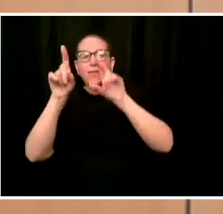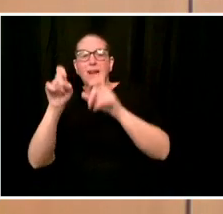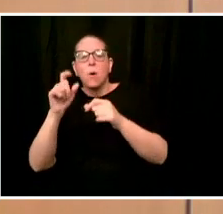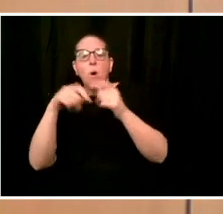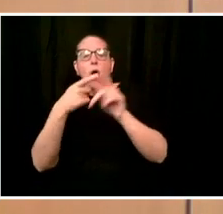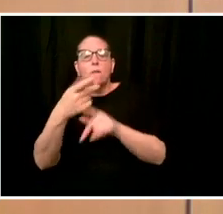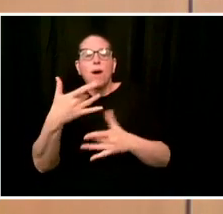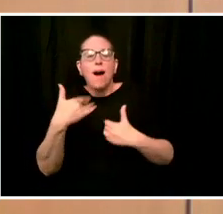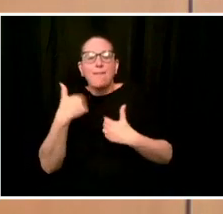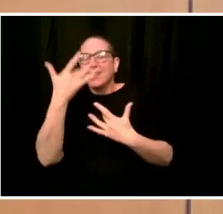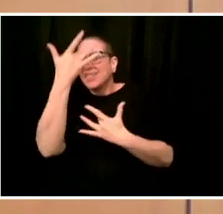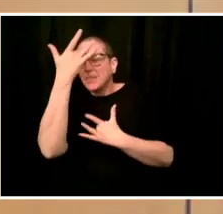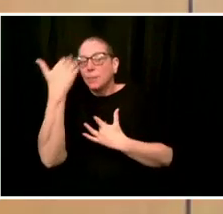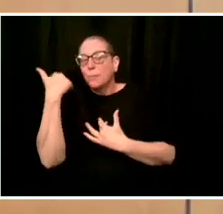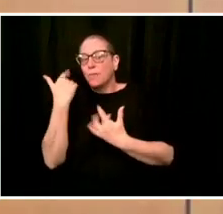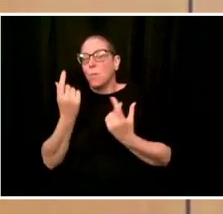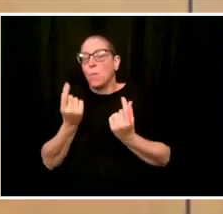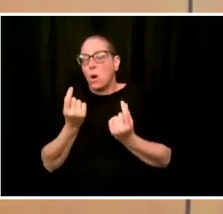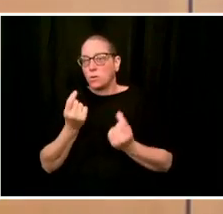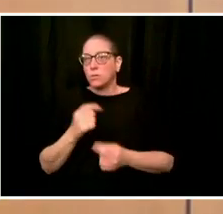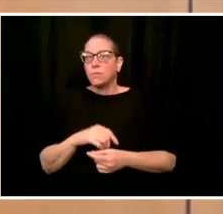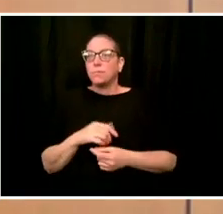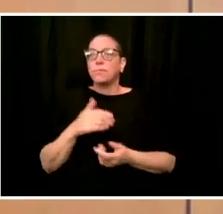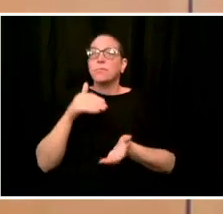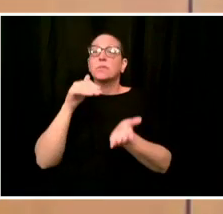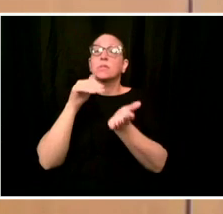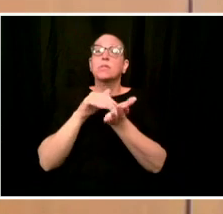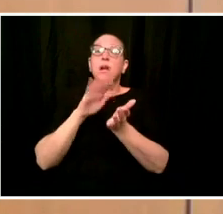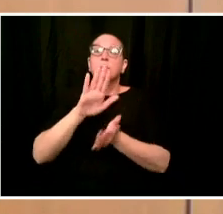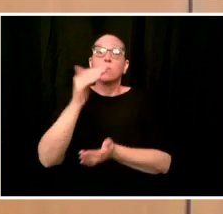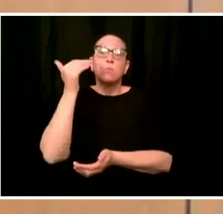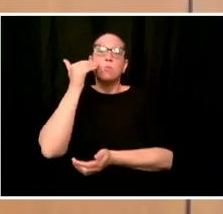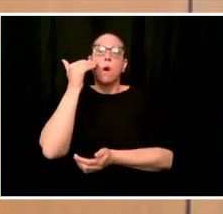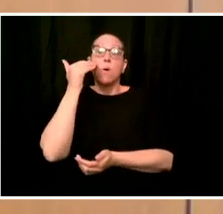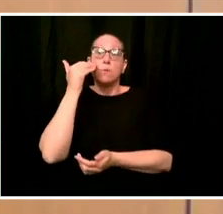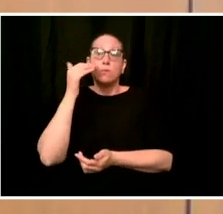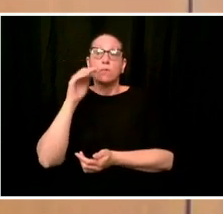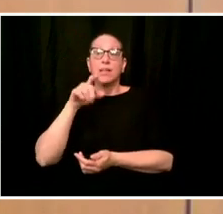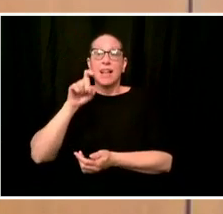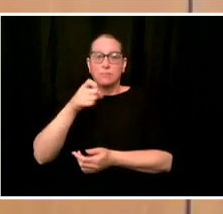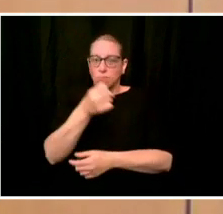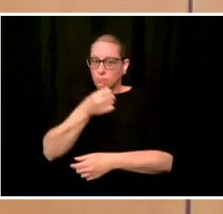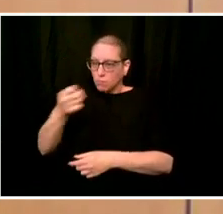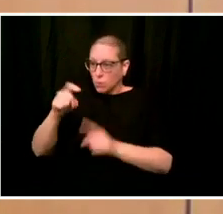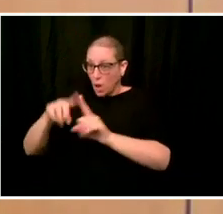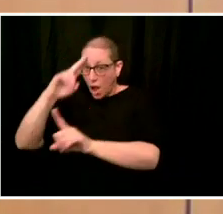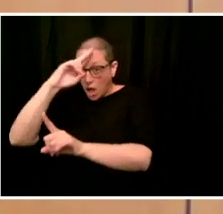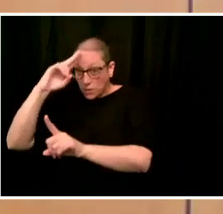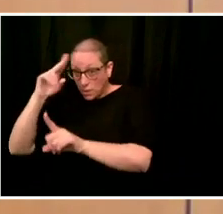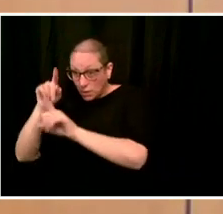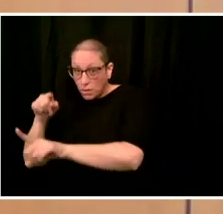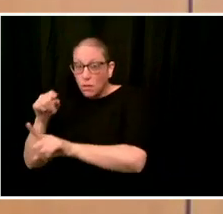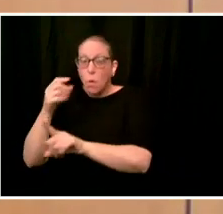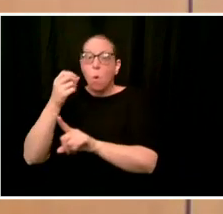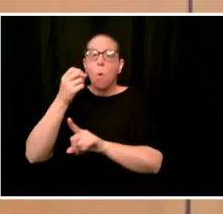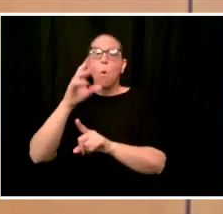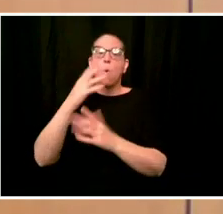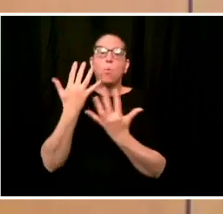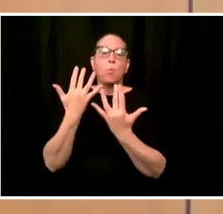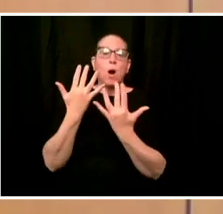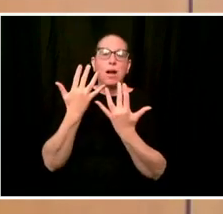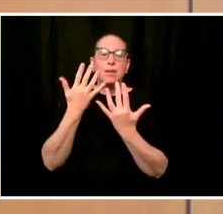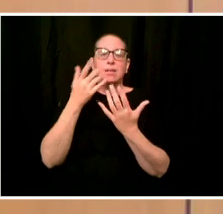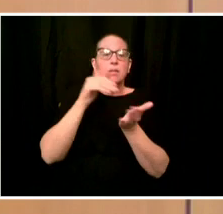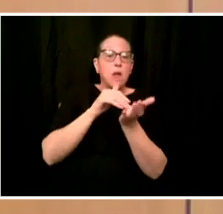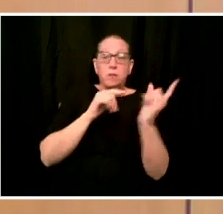inpatient assessment needs to be done sooner or later. So there are a number of reasons why it would be really critical